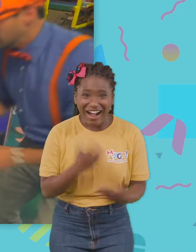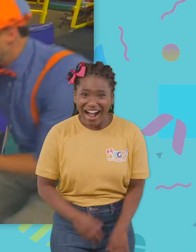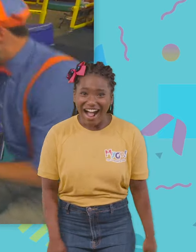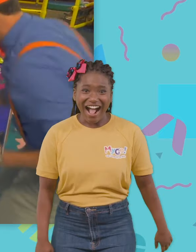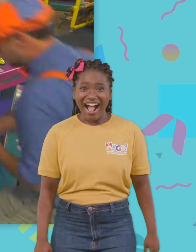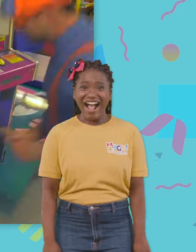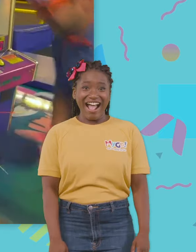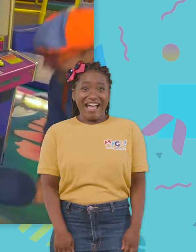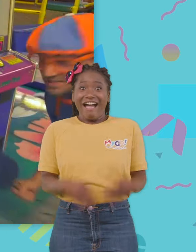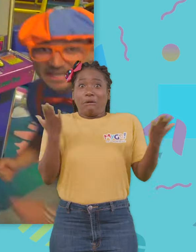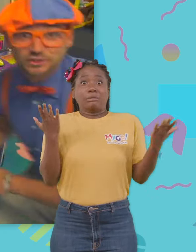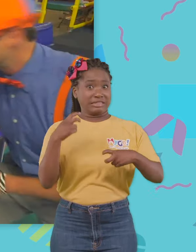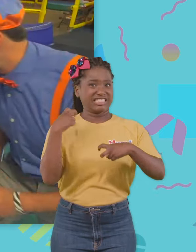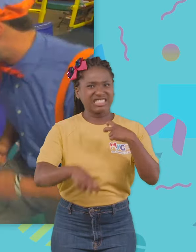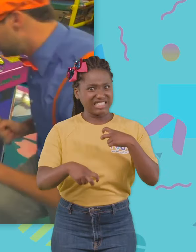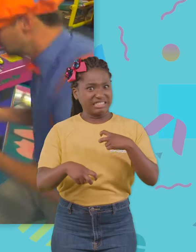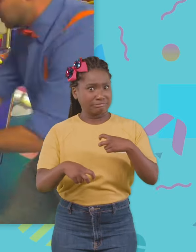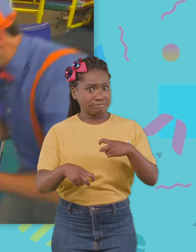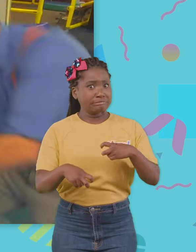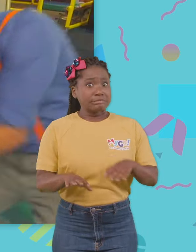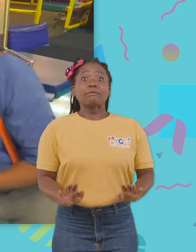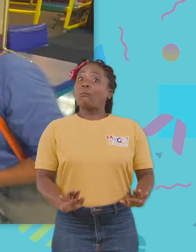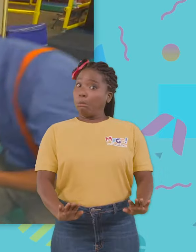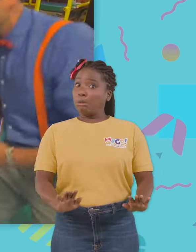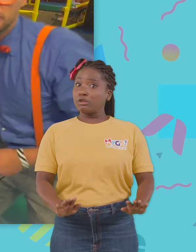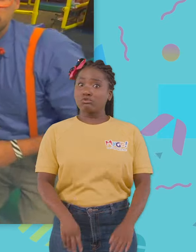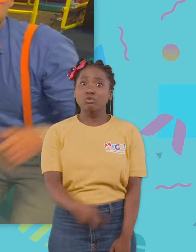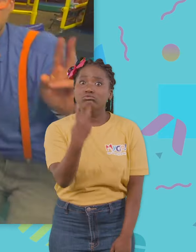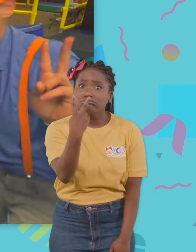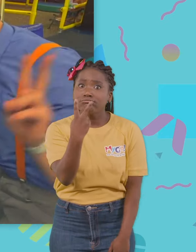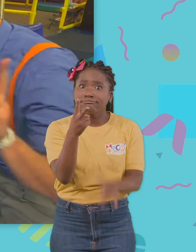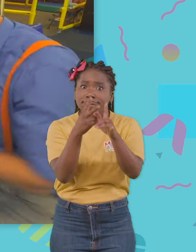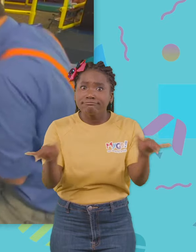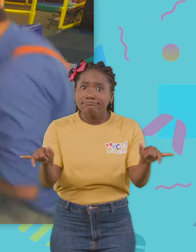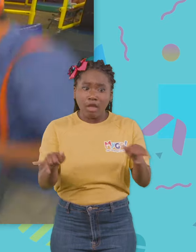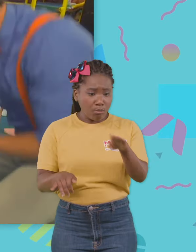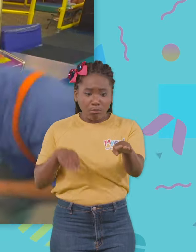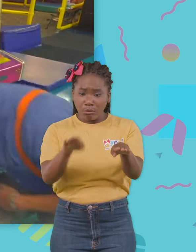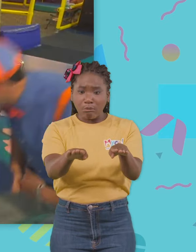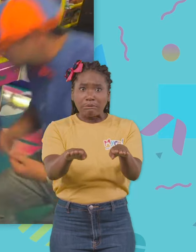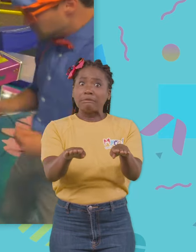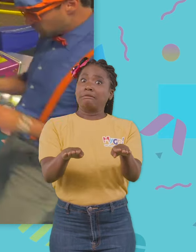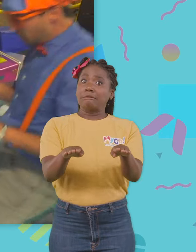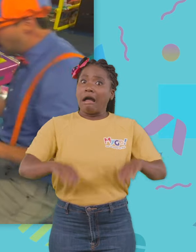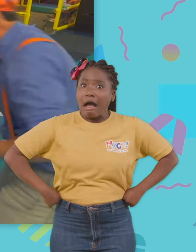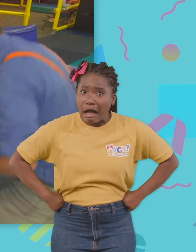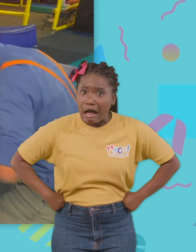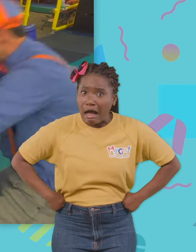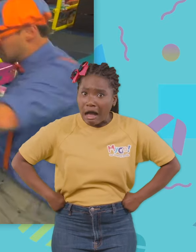Whoa, it's getting trickier. Two of them are coming out at a time.